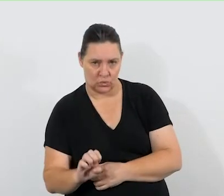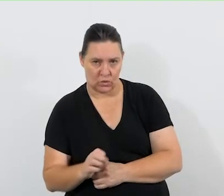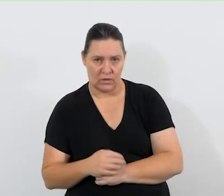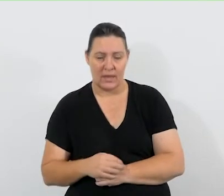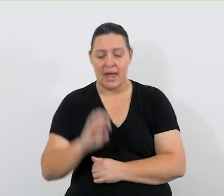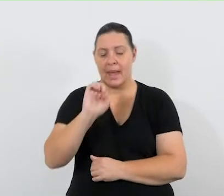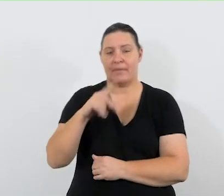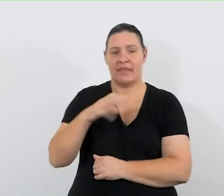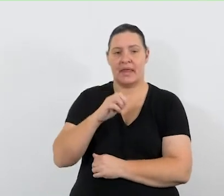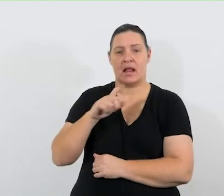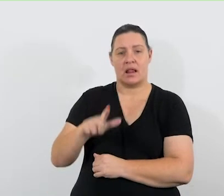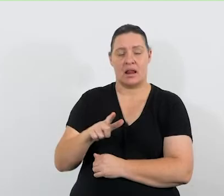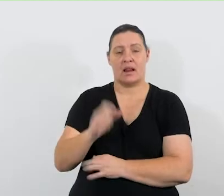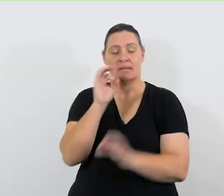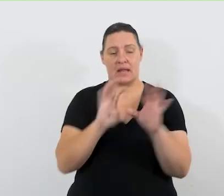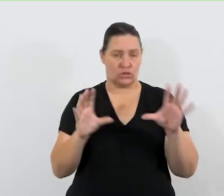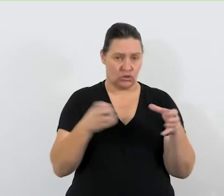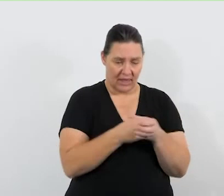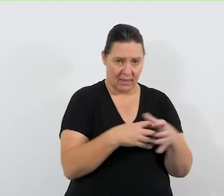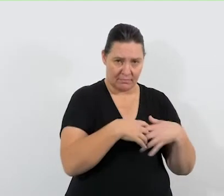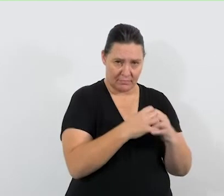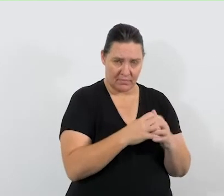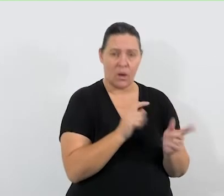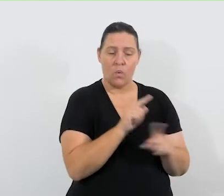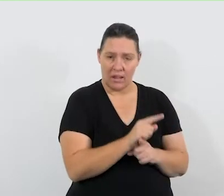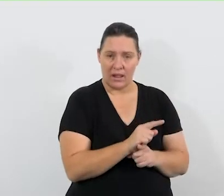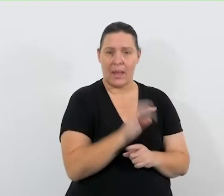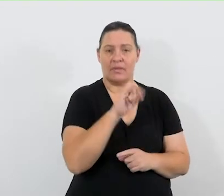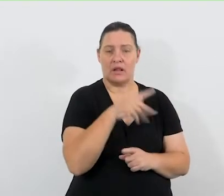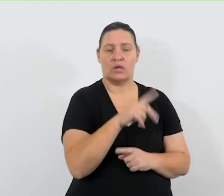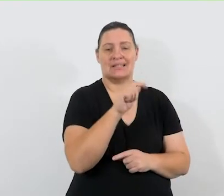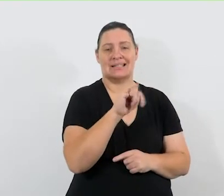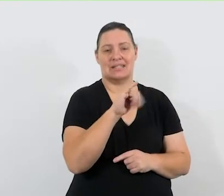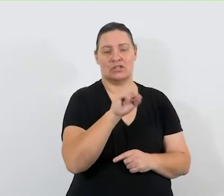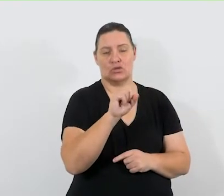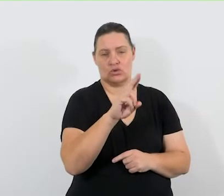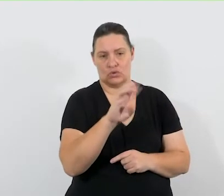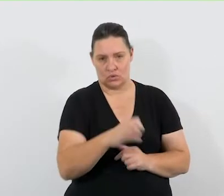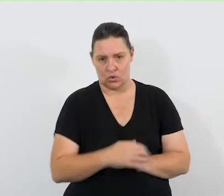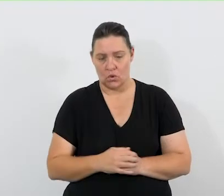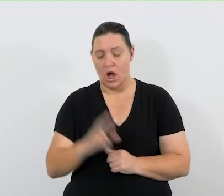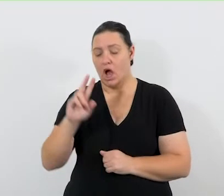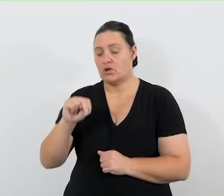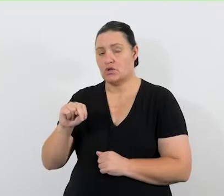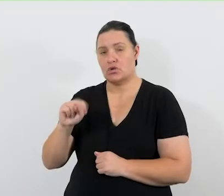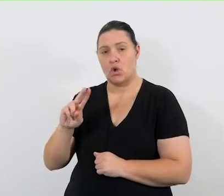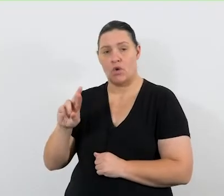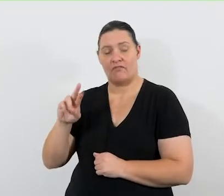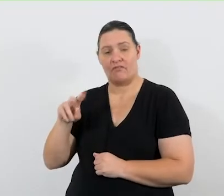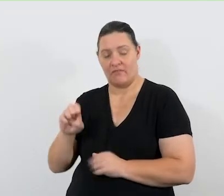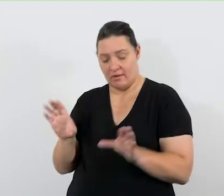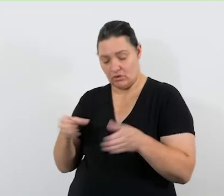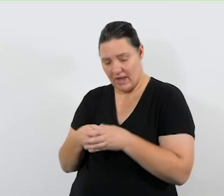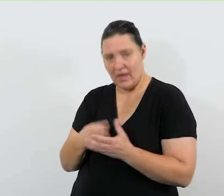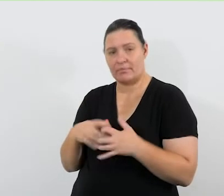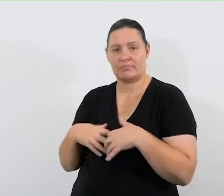tissue. So epithelial cells will group together to form epithelial tissue. And nerve